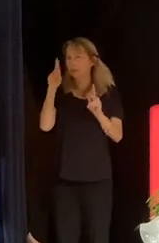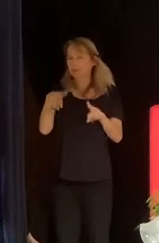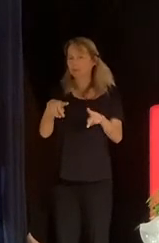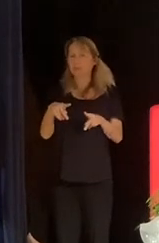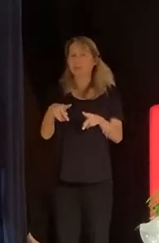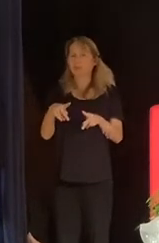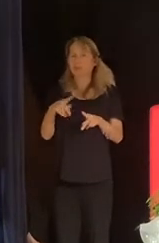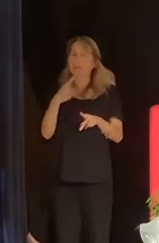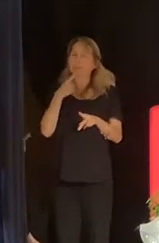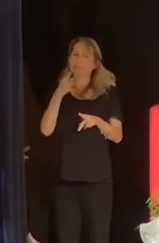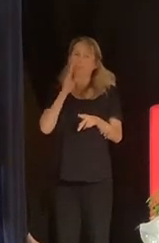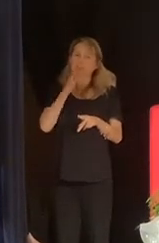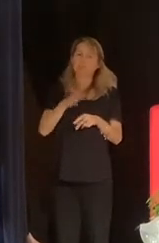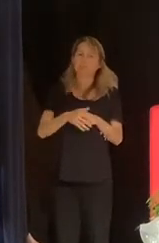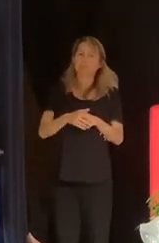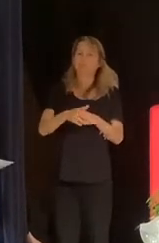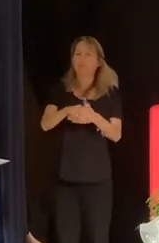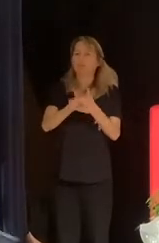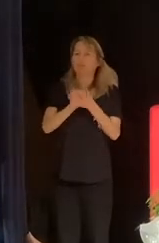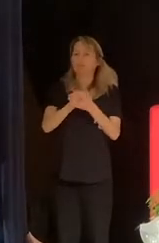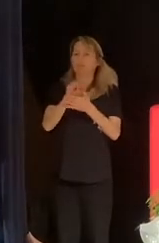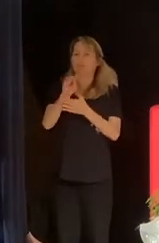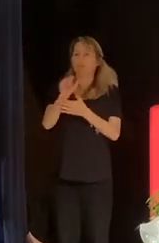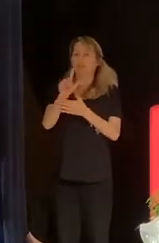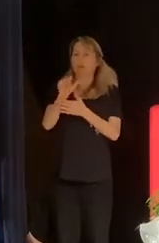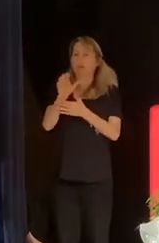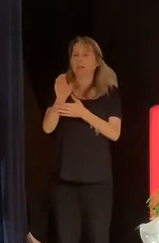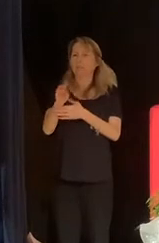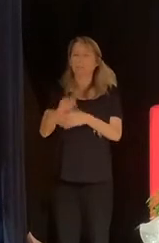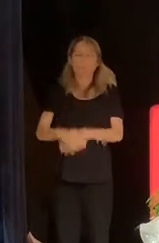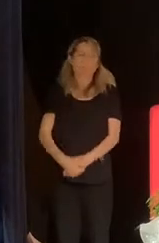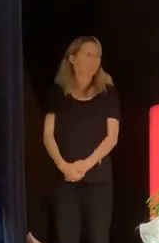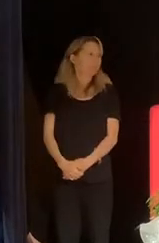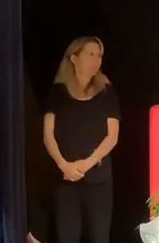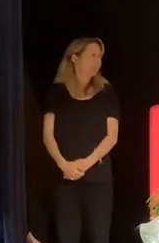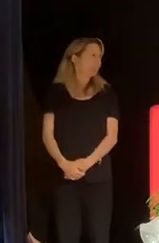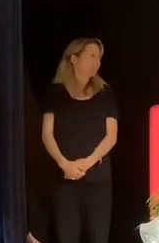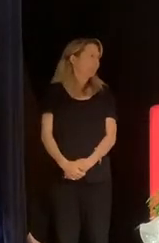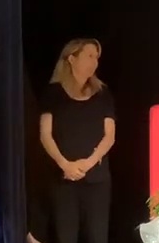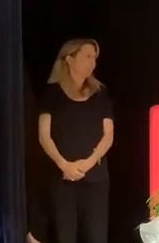sorely missed. Congratulations, Malcolm Coleman.